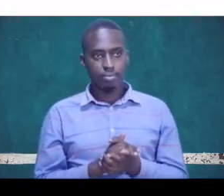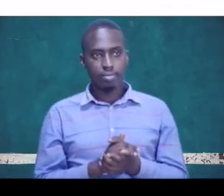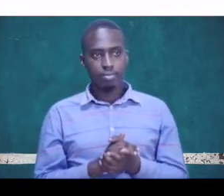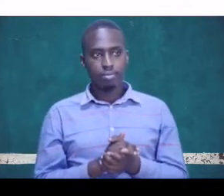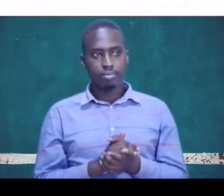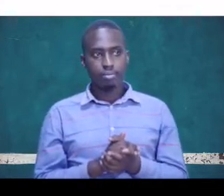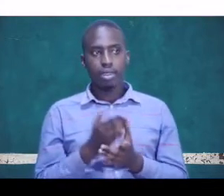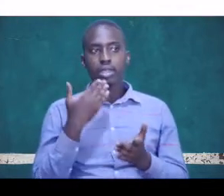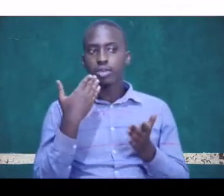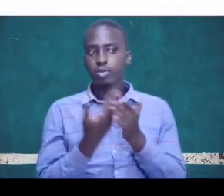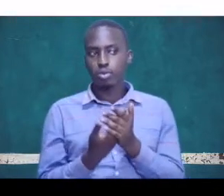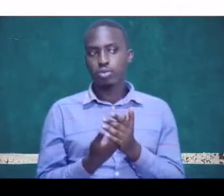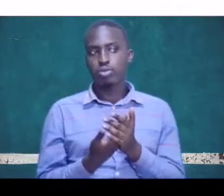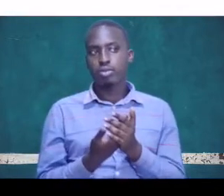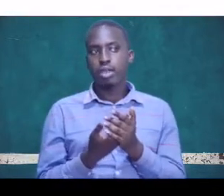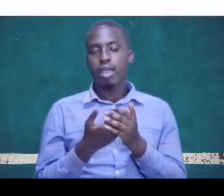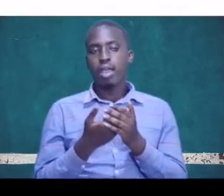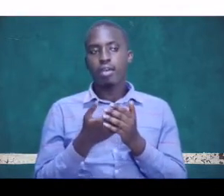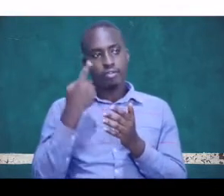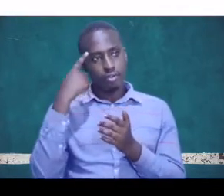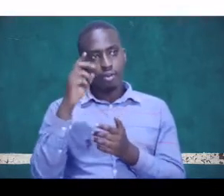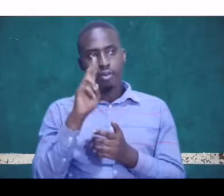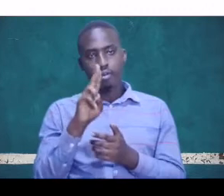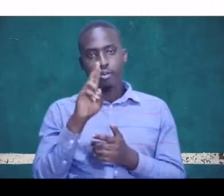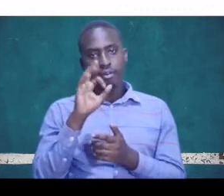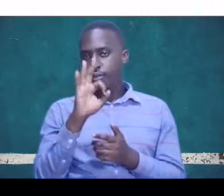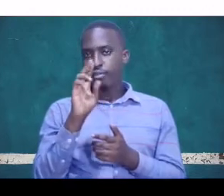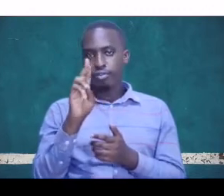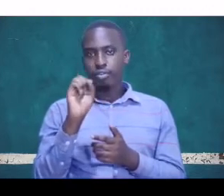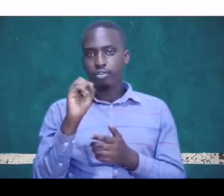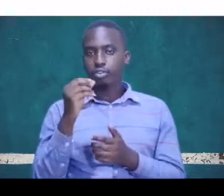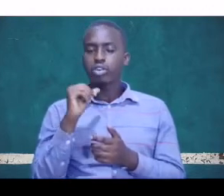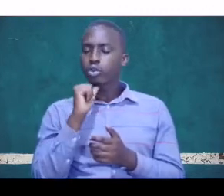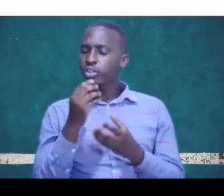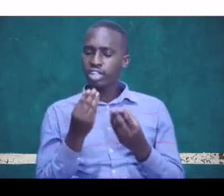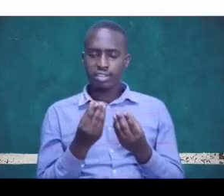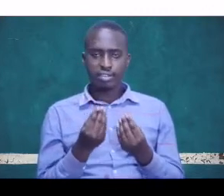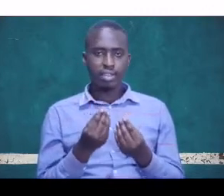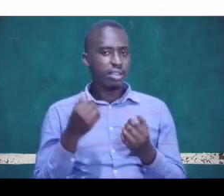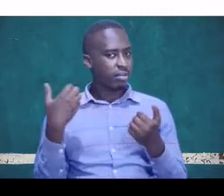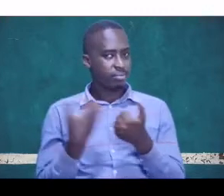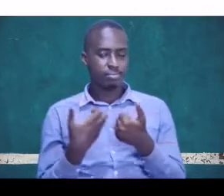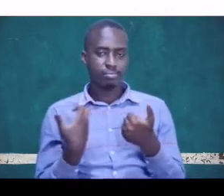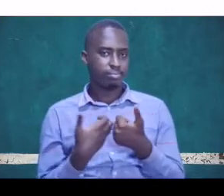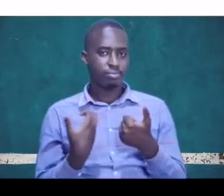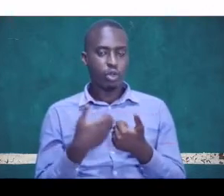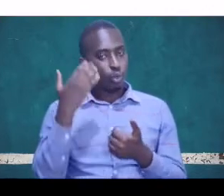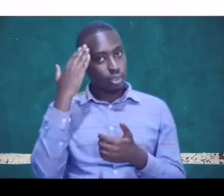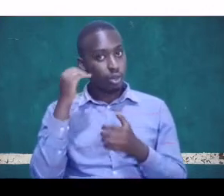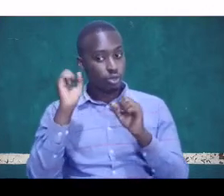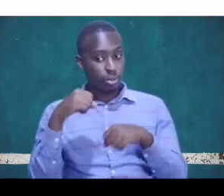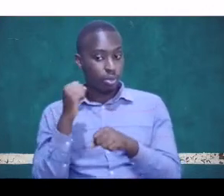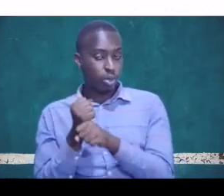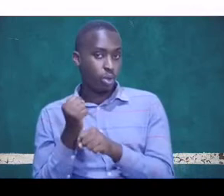of energy. But students, this one is not easy. It is very difficult to be